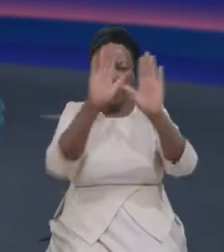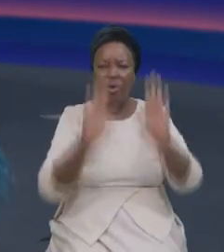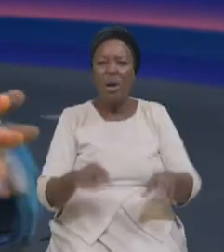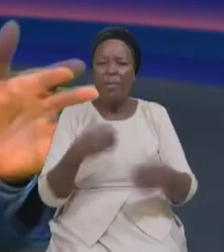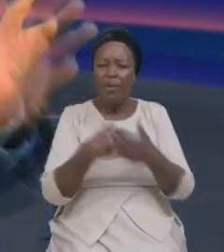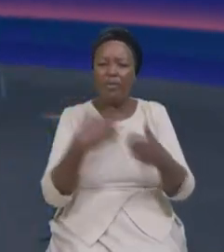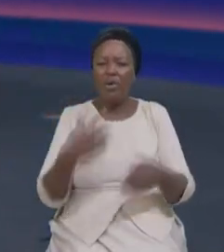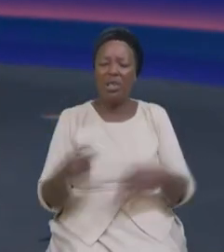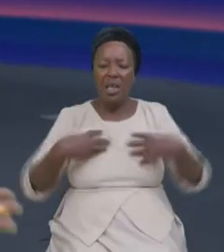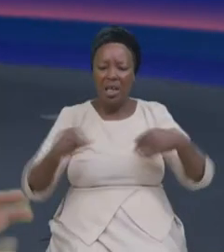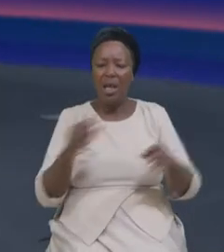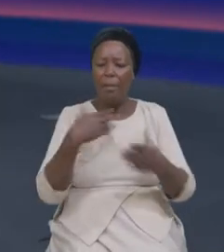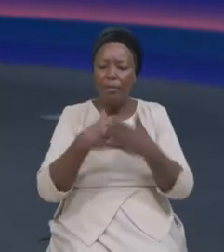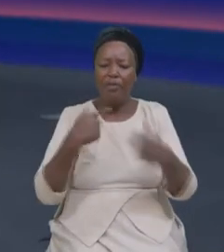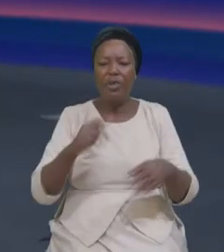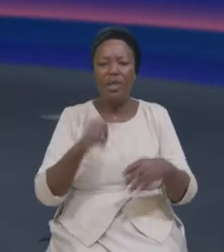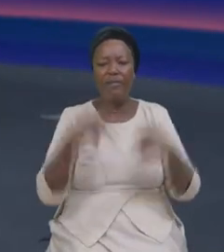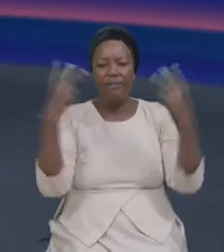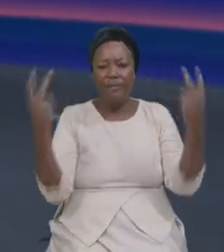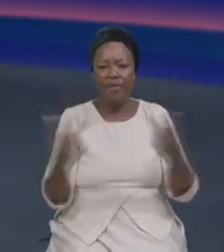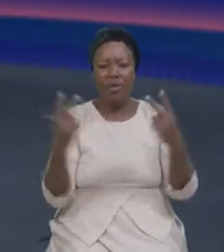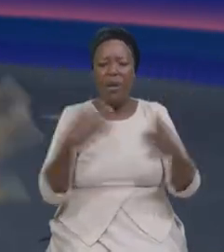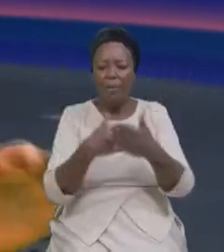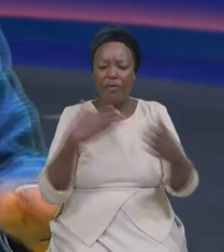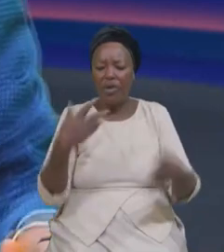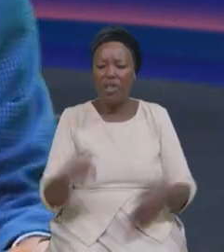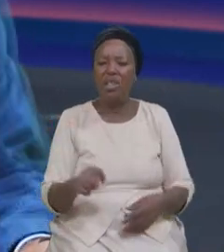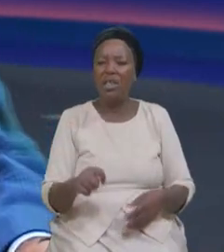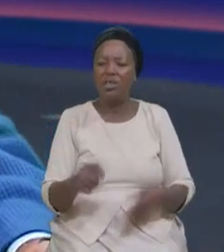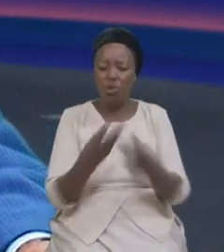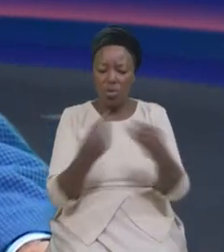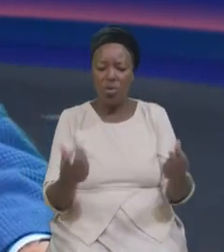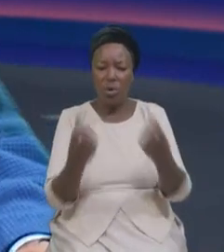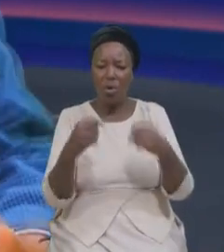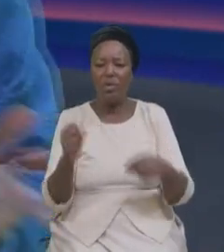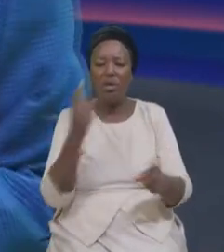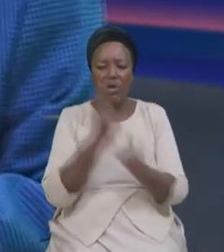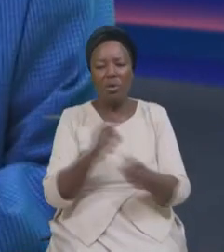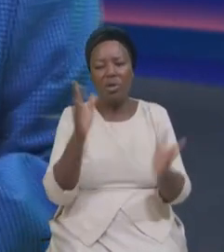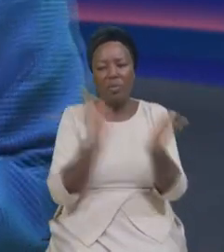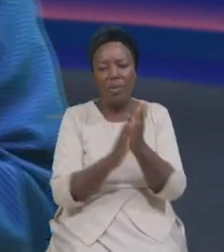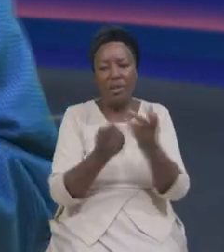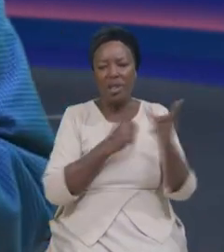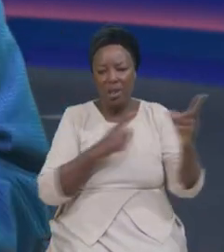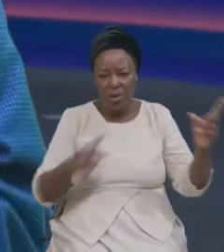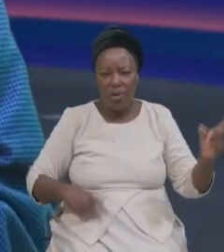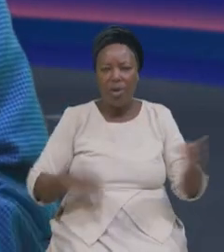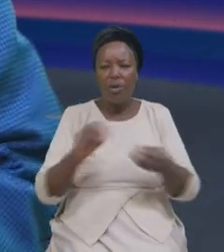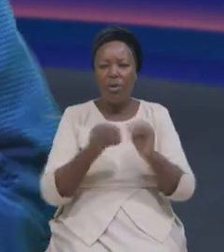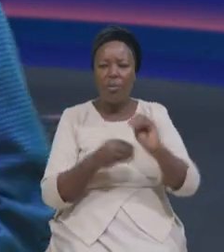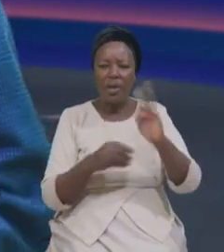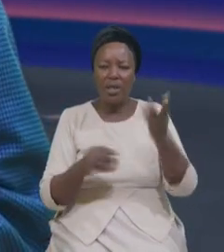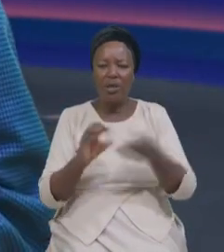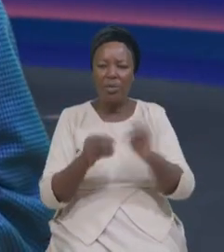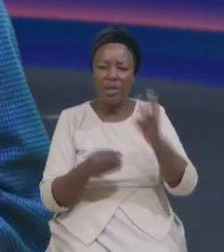healing, before the fig tree dried up. We praise the Lord. Look at number six there. Number six, praise